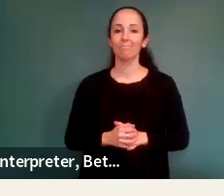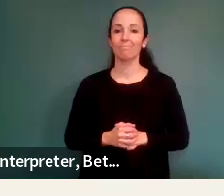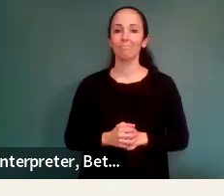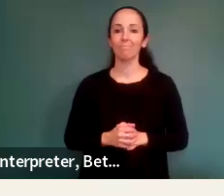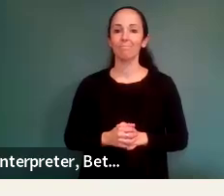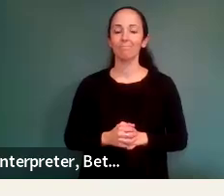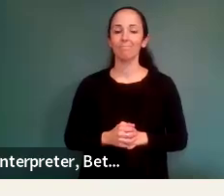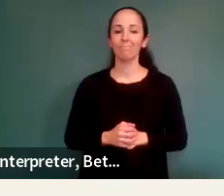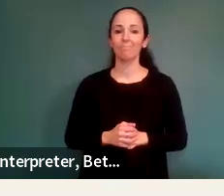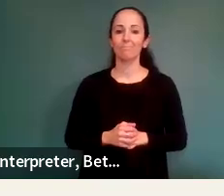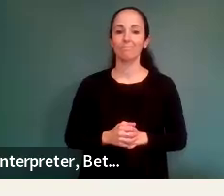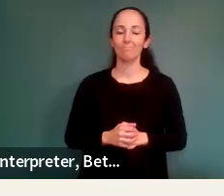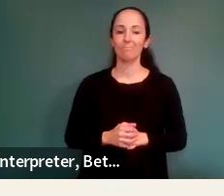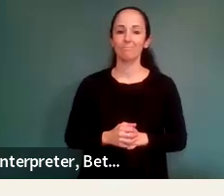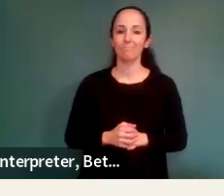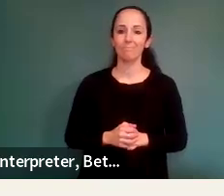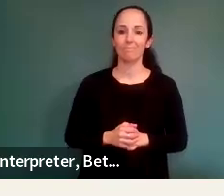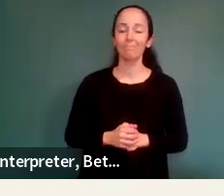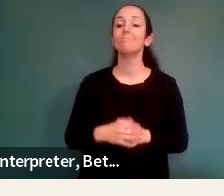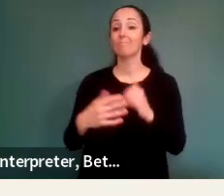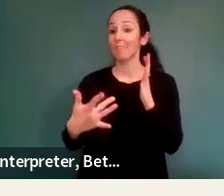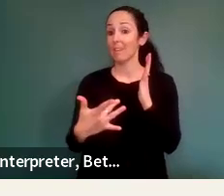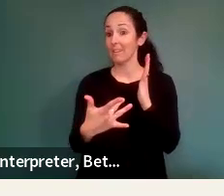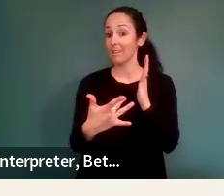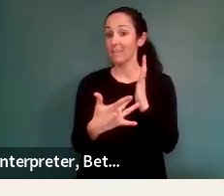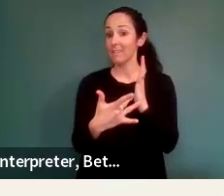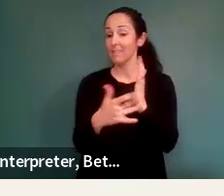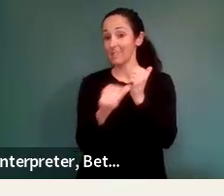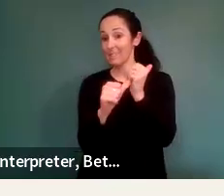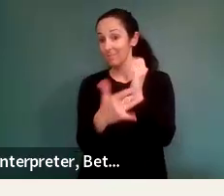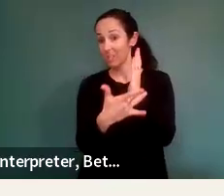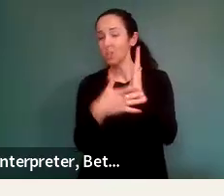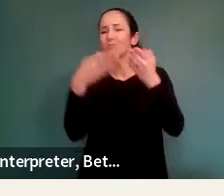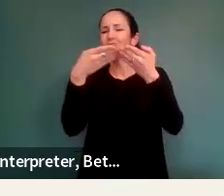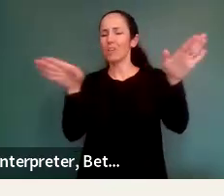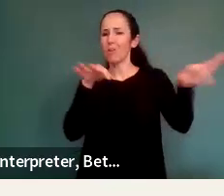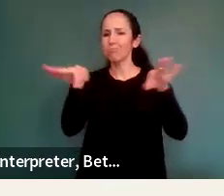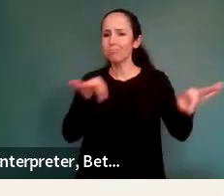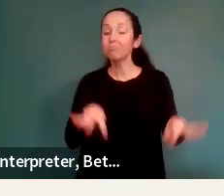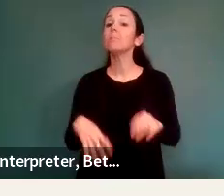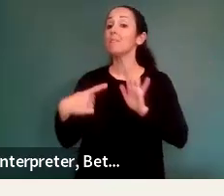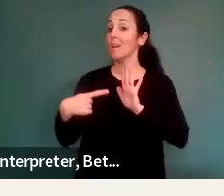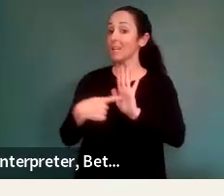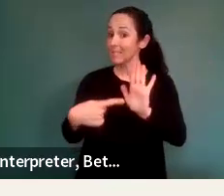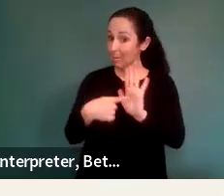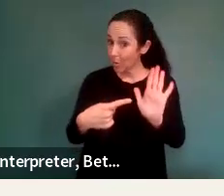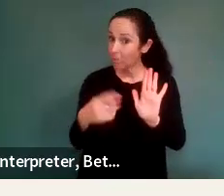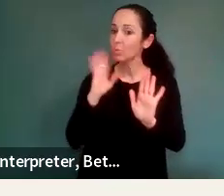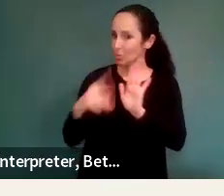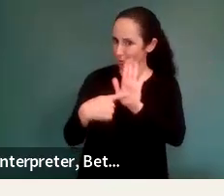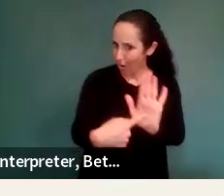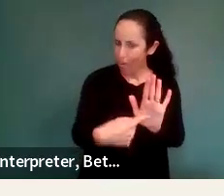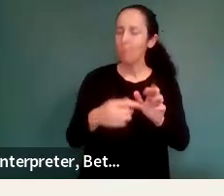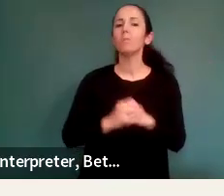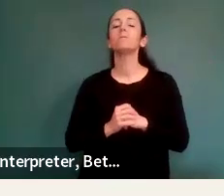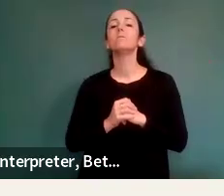We're going to go over overviews of assistive technology, examples of assistive technology, the